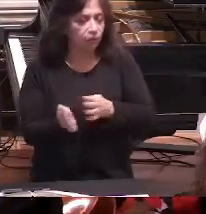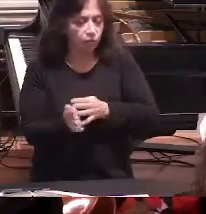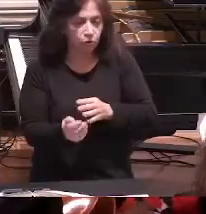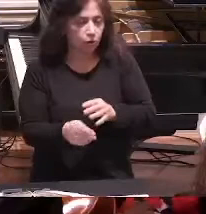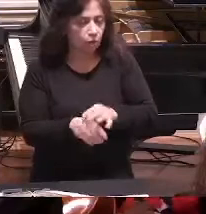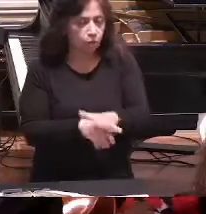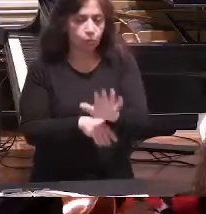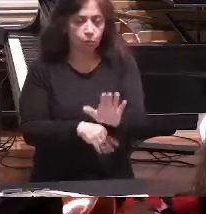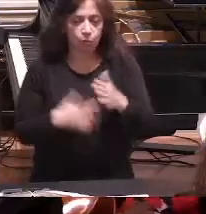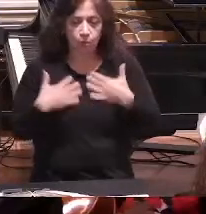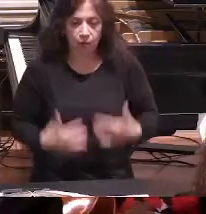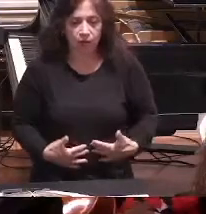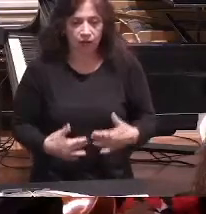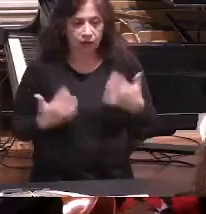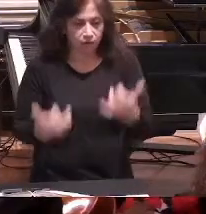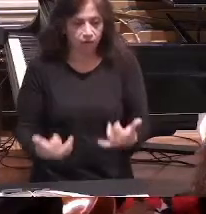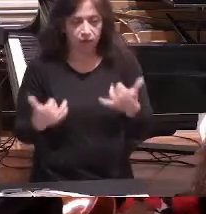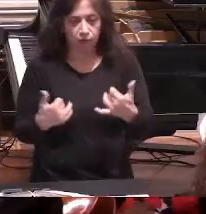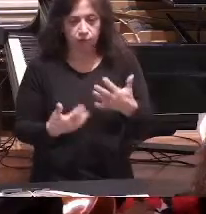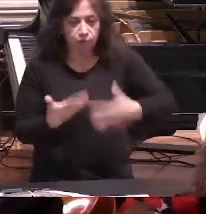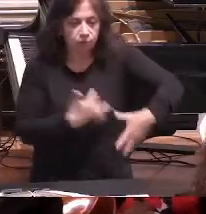very veins in this hour.